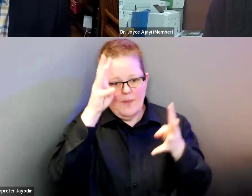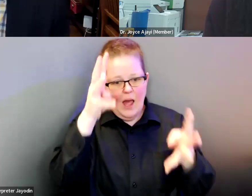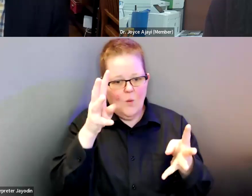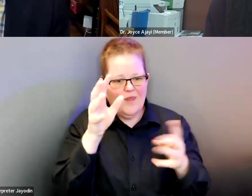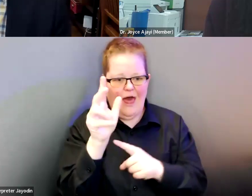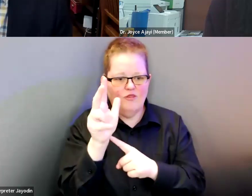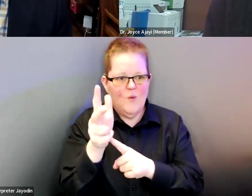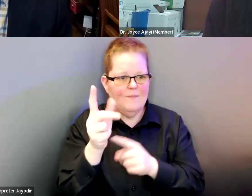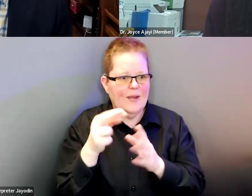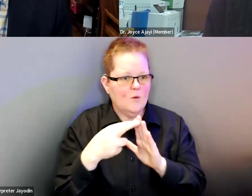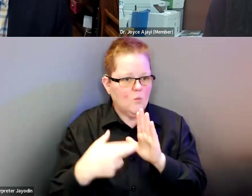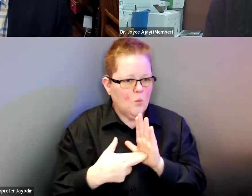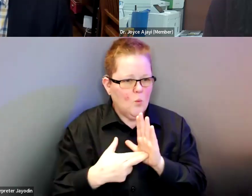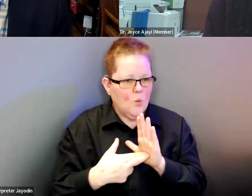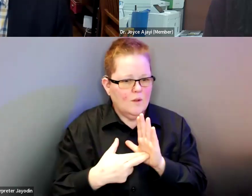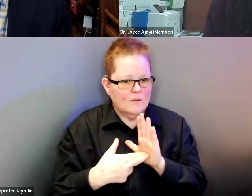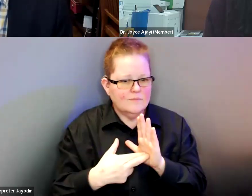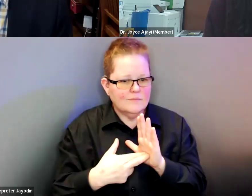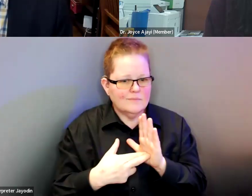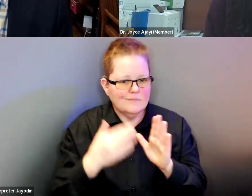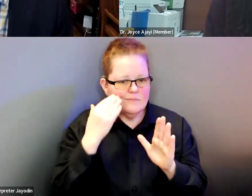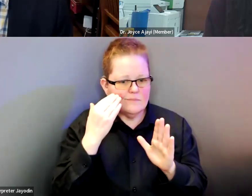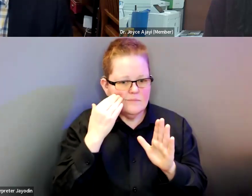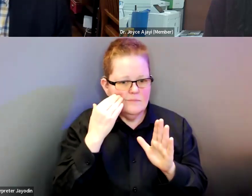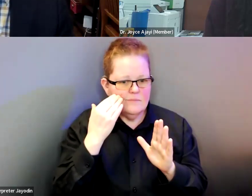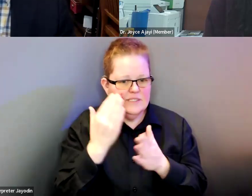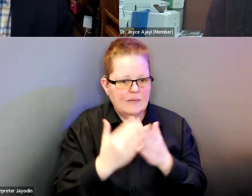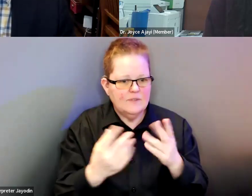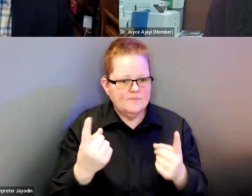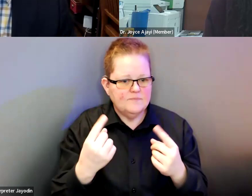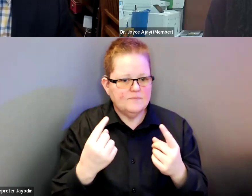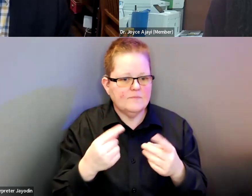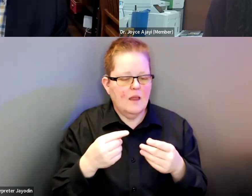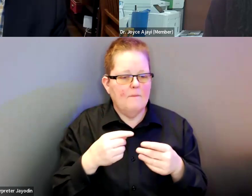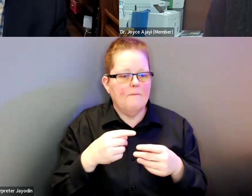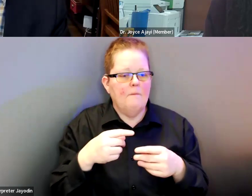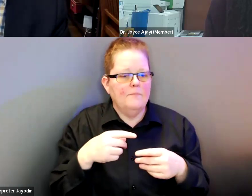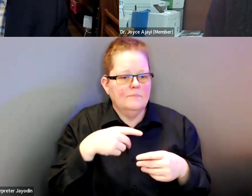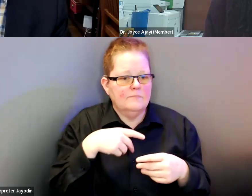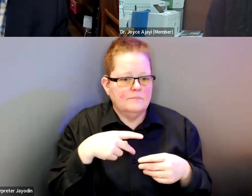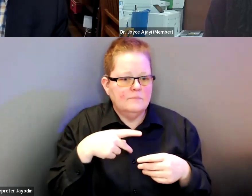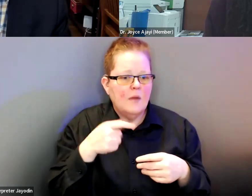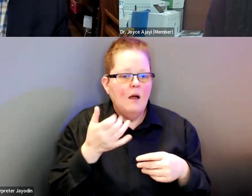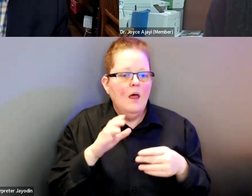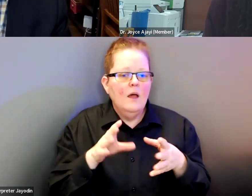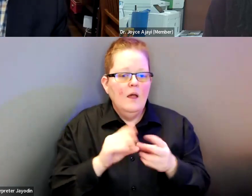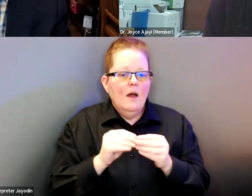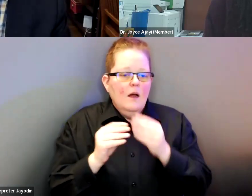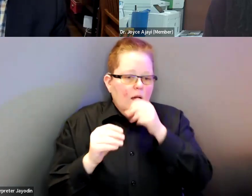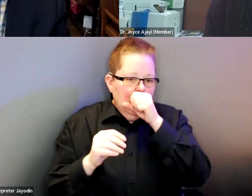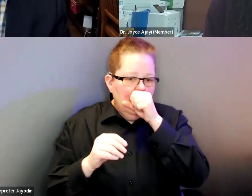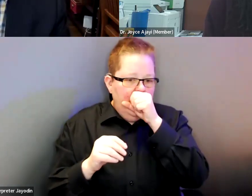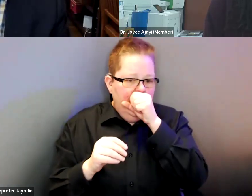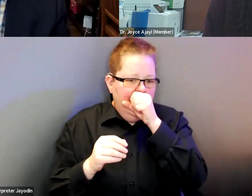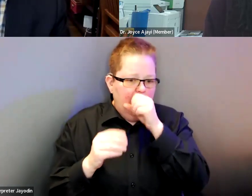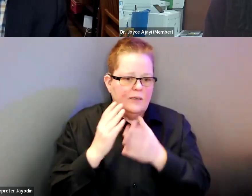rule. I don't know if you've attended some of these public meetings and how, you know, some of them are structured. So